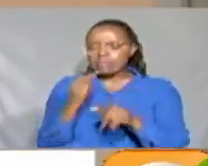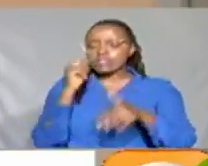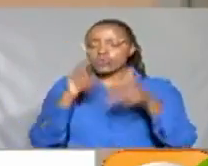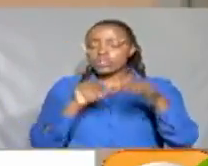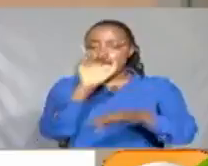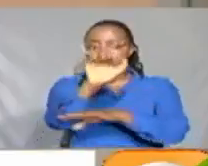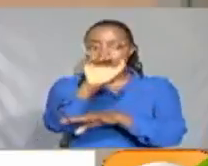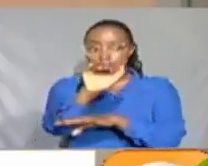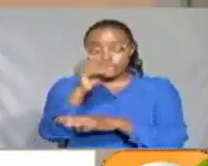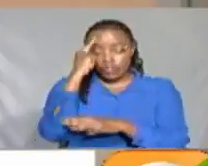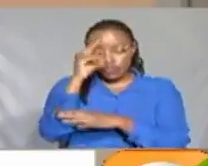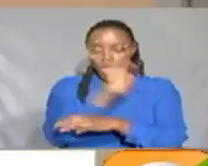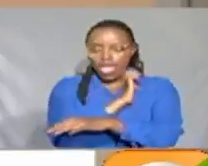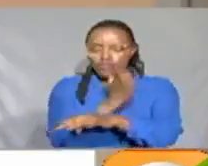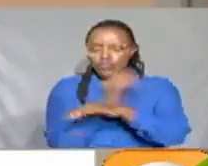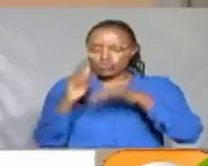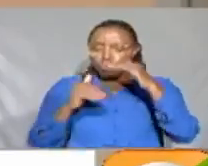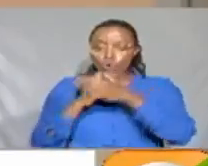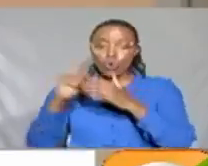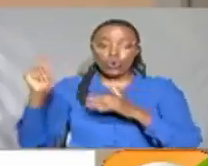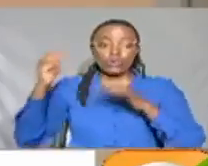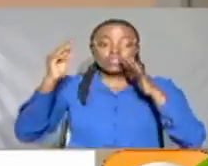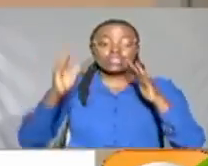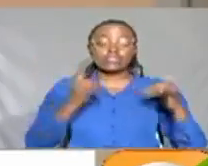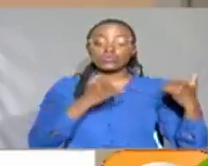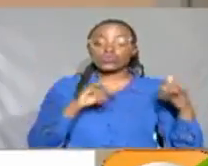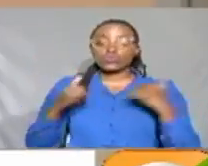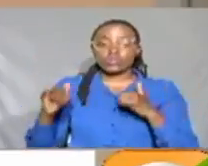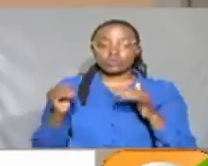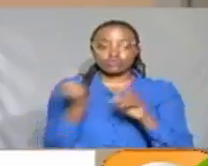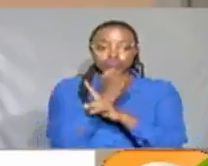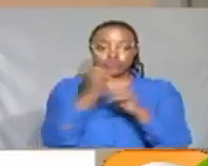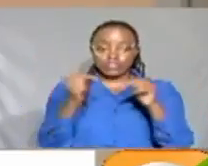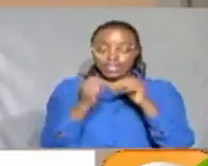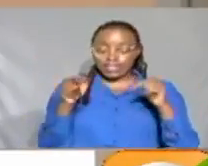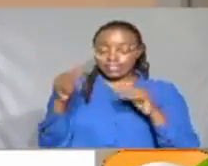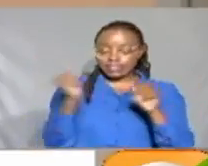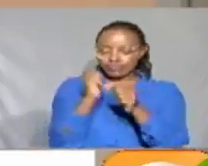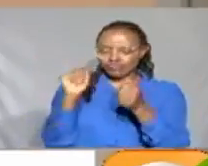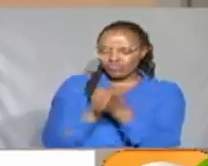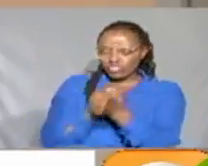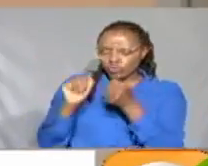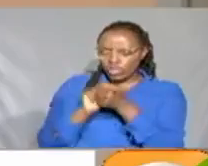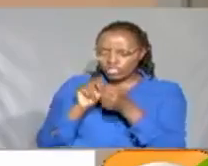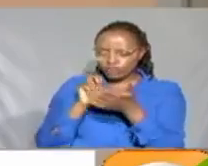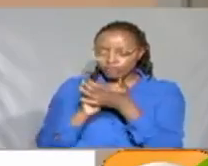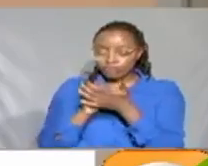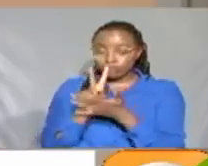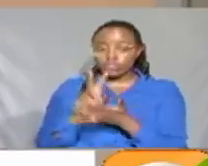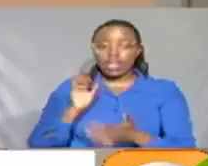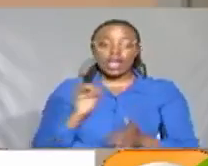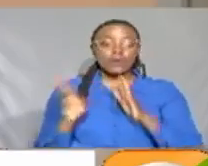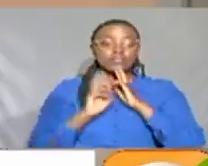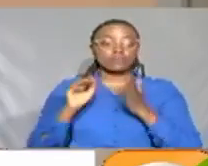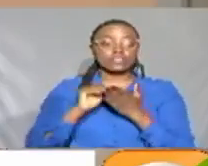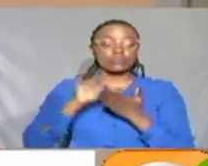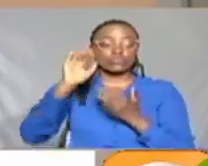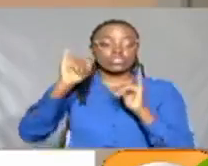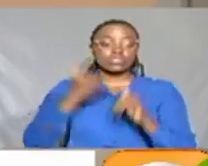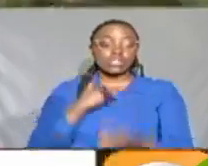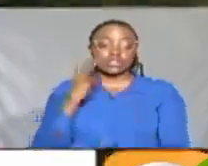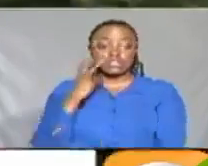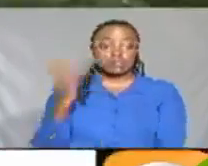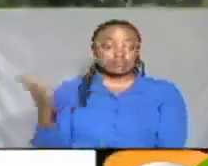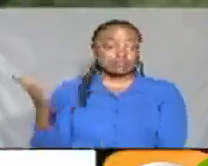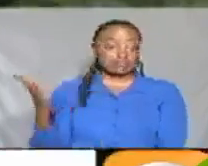for concerted efforts from all Kenyans in the fight against the destructive insects. Dennis Ocheno reports.